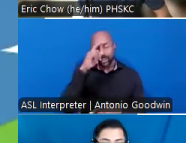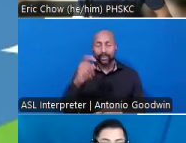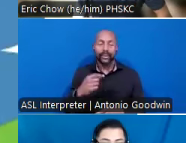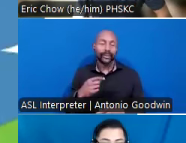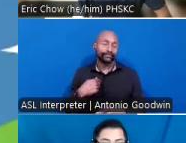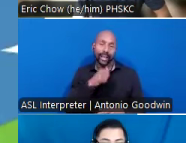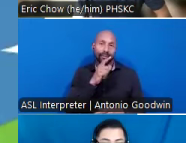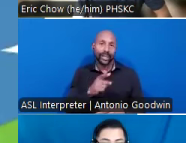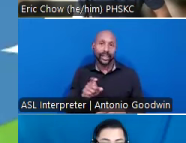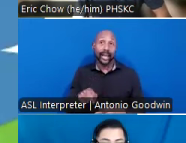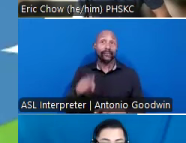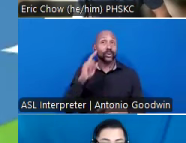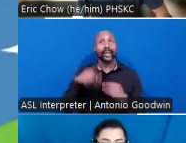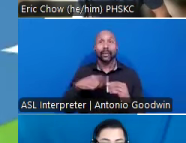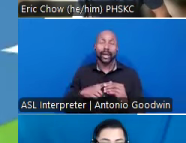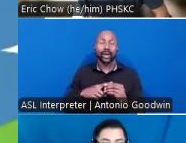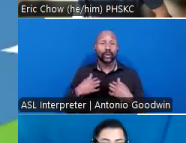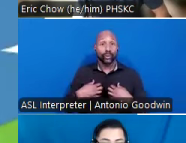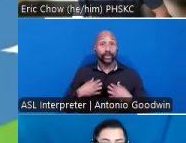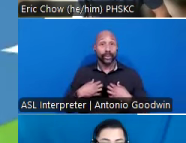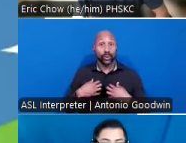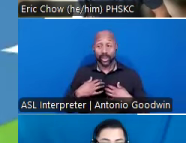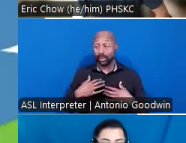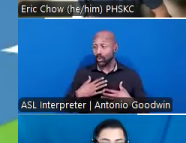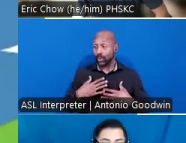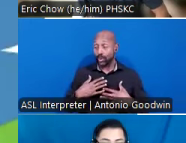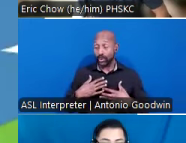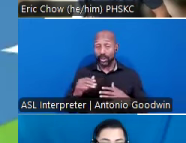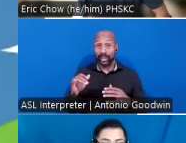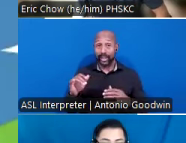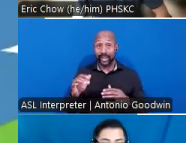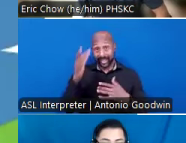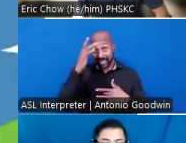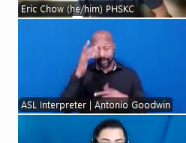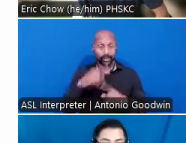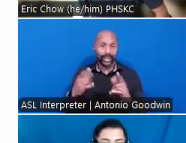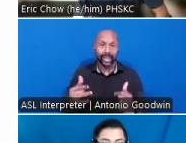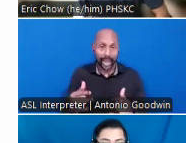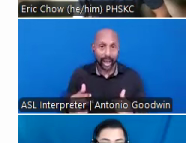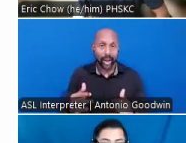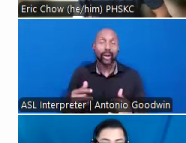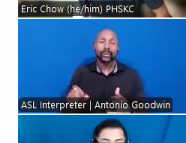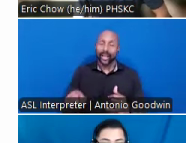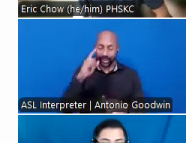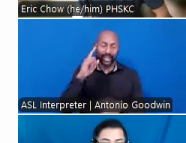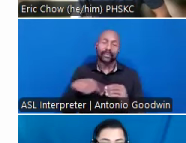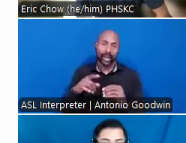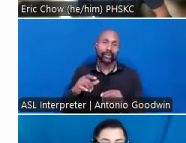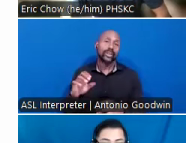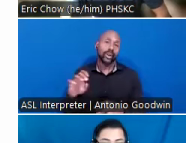you think about sunshine now, we also have to think about protecting ourselves from COVID. Now, over the last